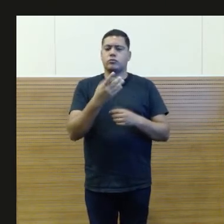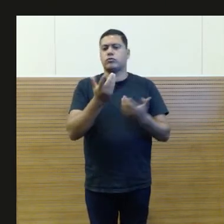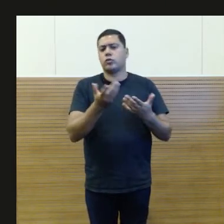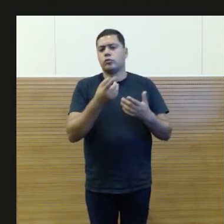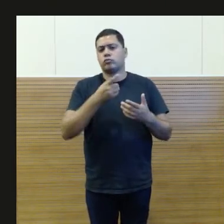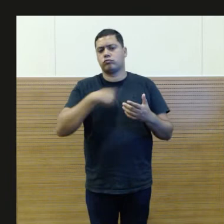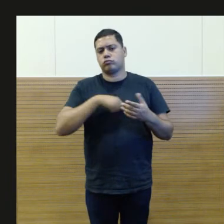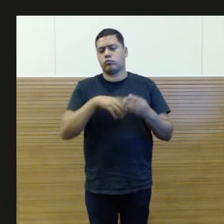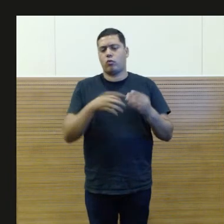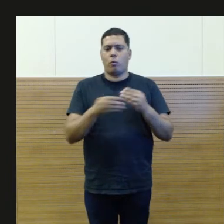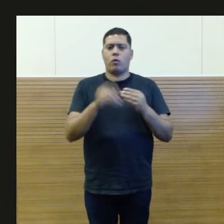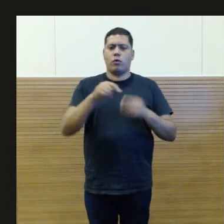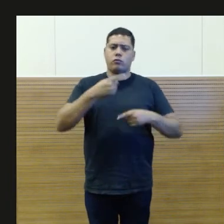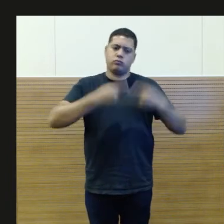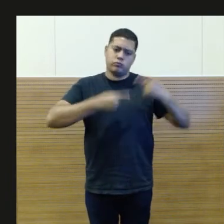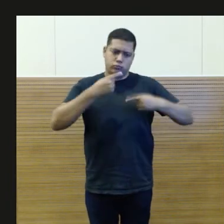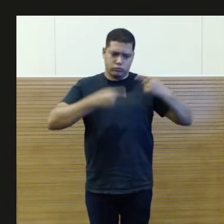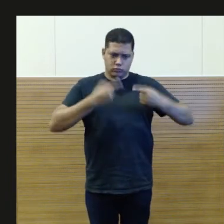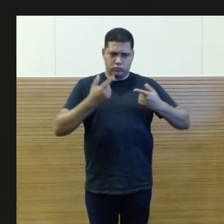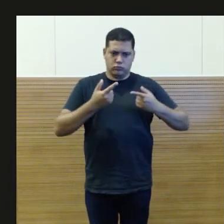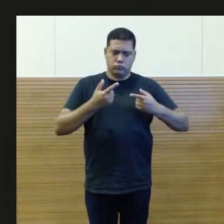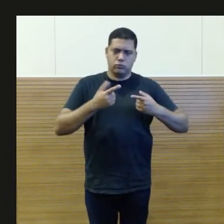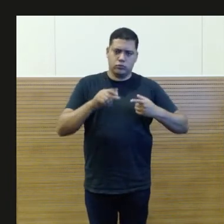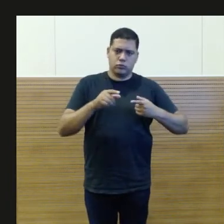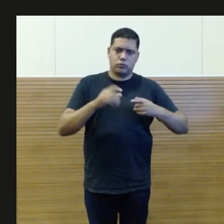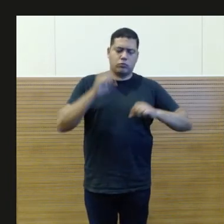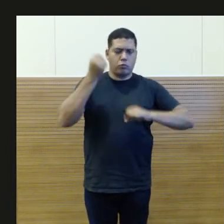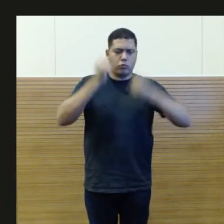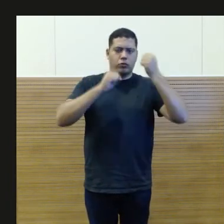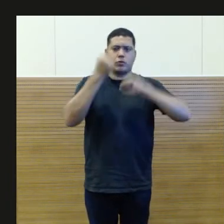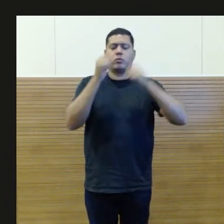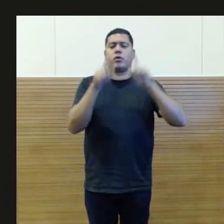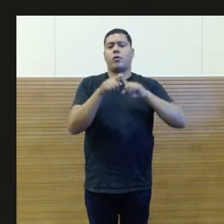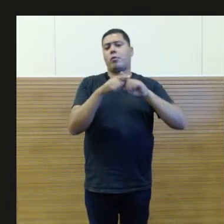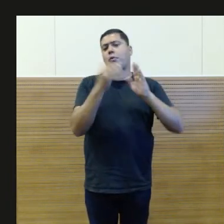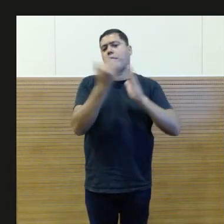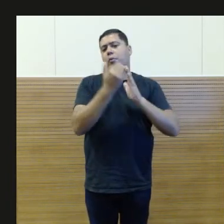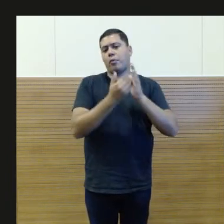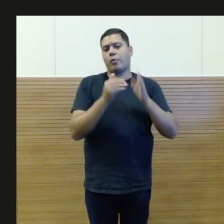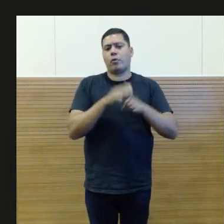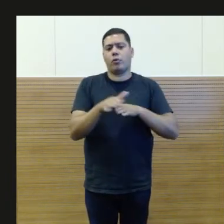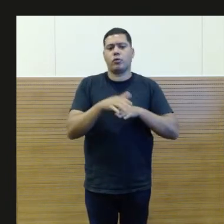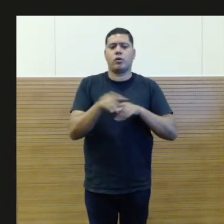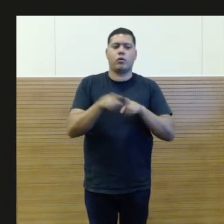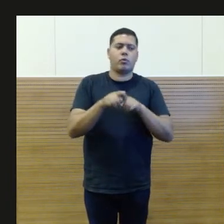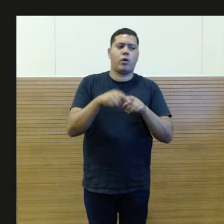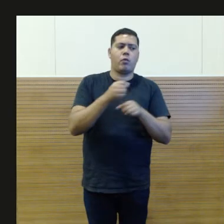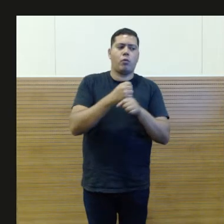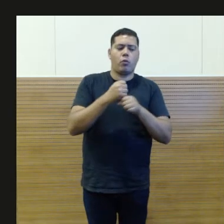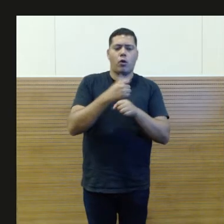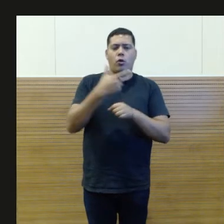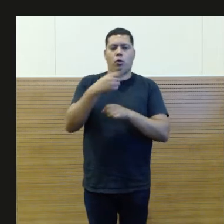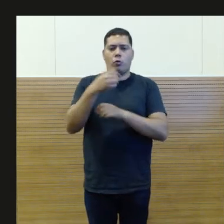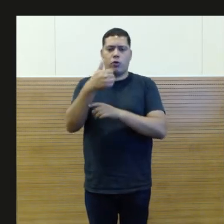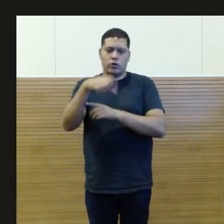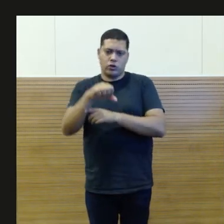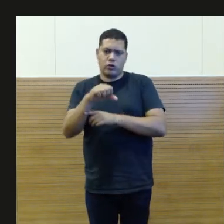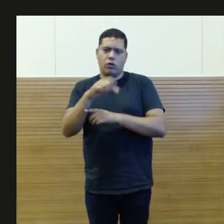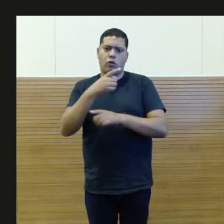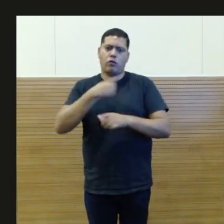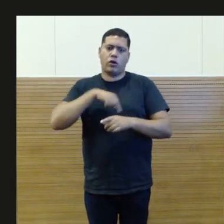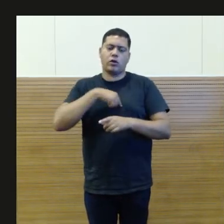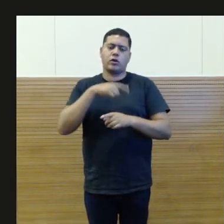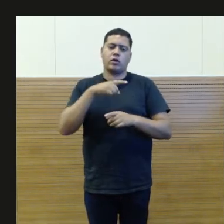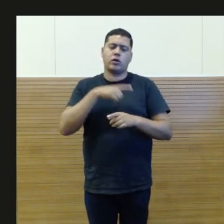many of the obstacles, they require public policies that go over the competence of the health sector. So this is the important. That's why it's important